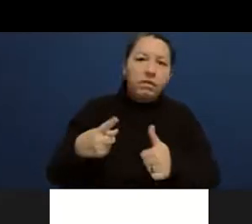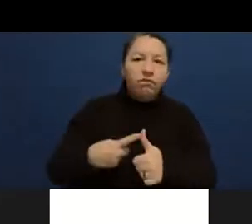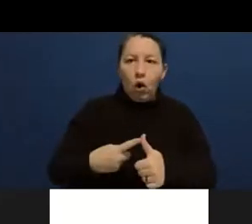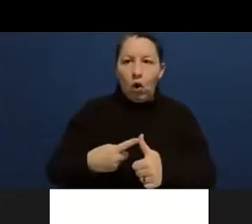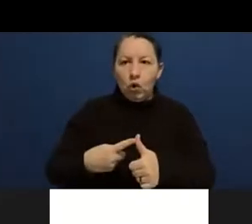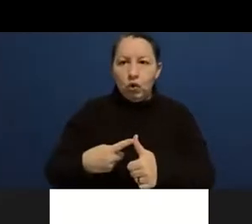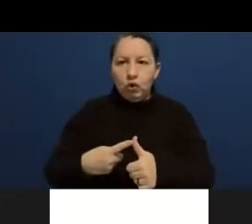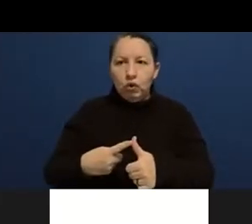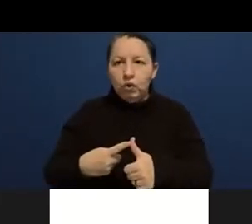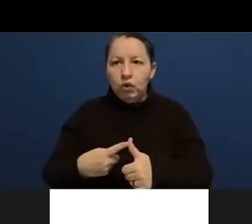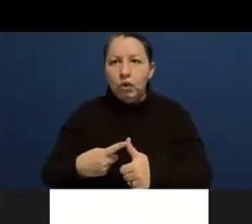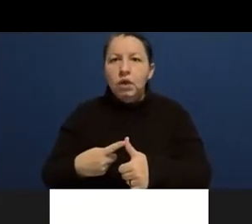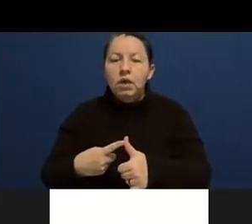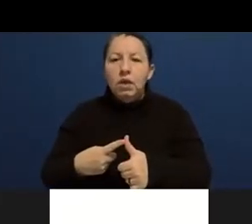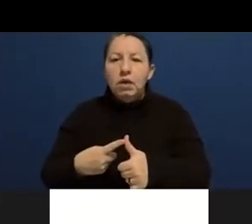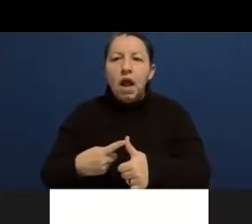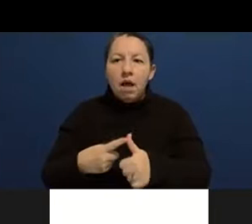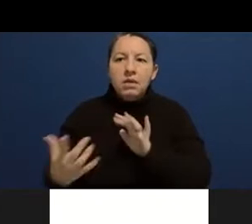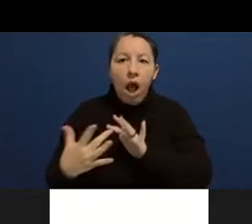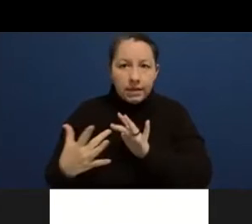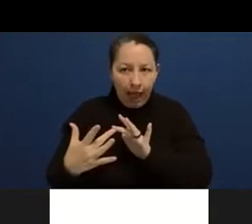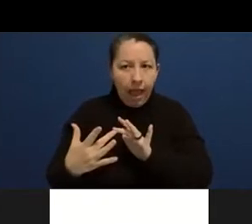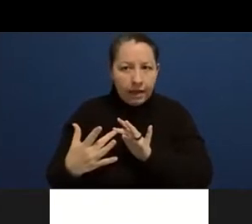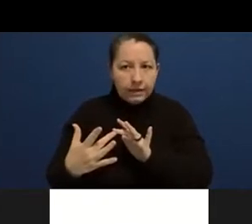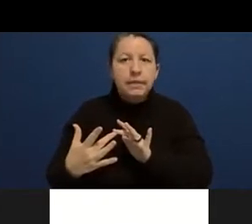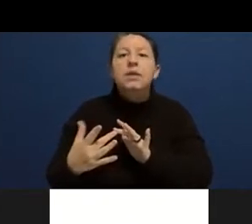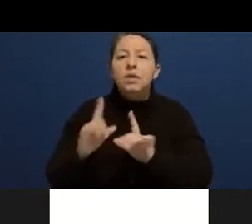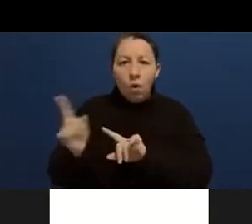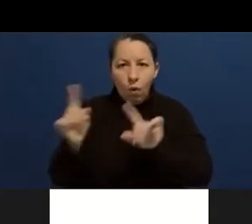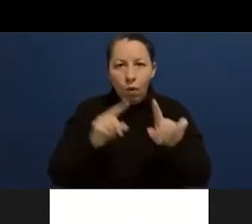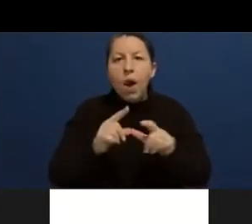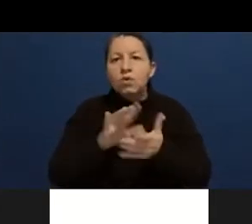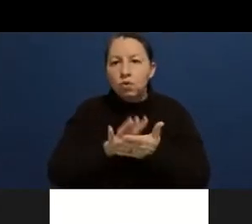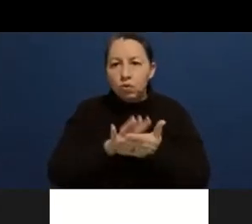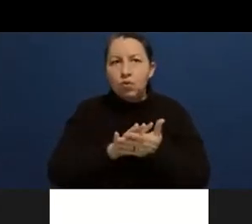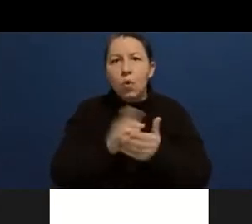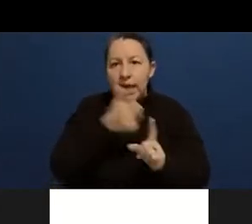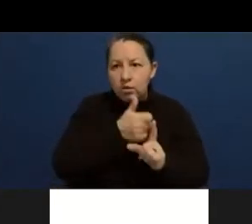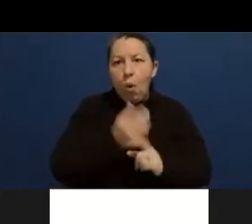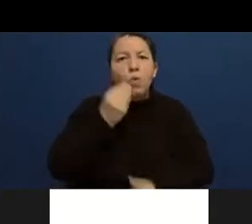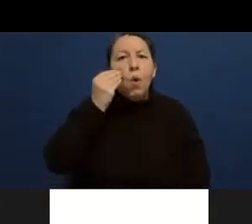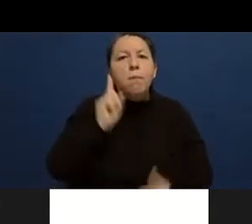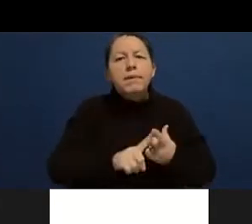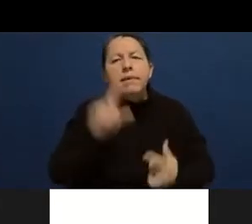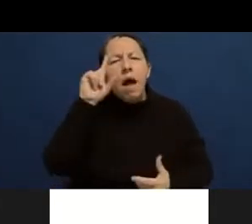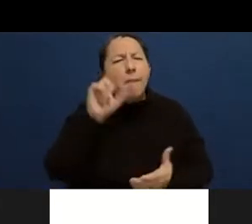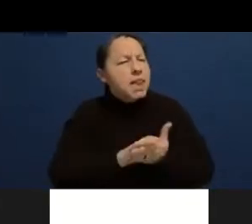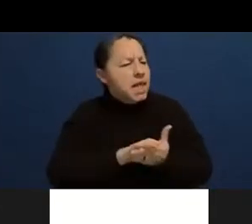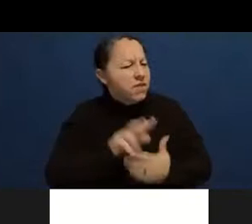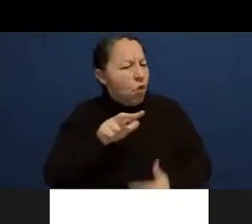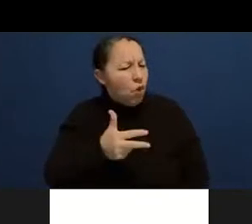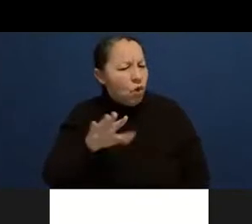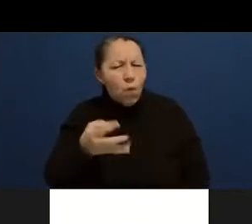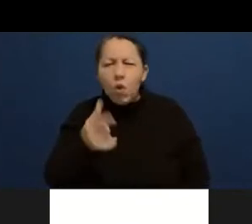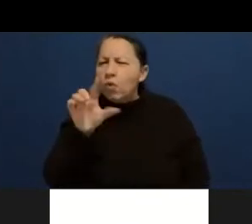one in contact and went to school at home until, I believe, 3rd or 4th